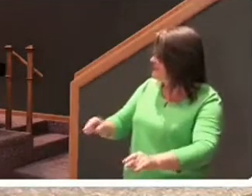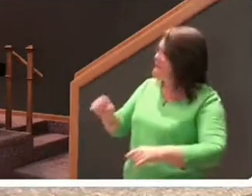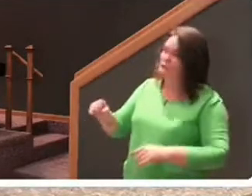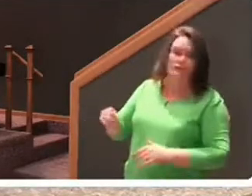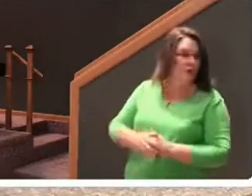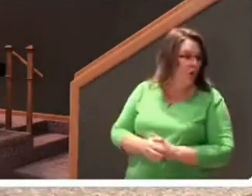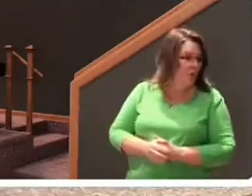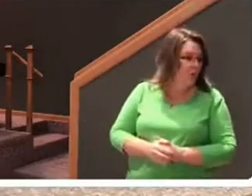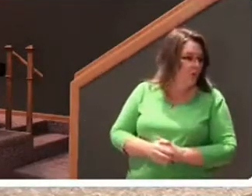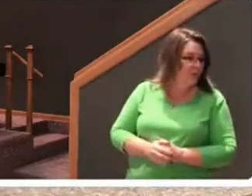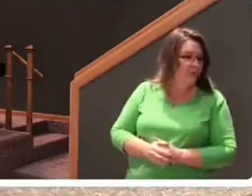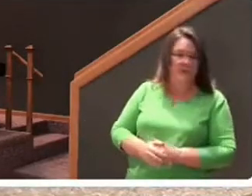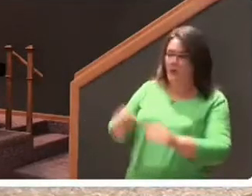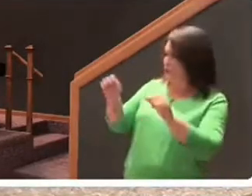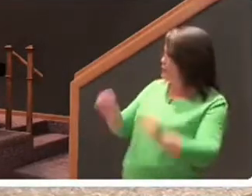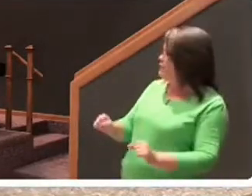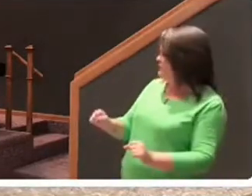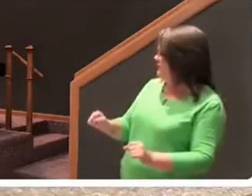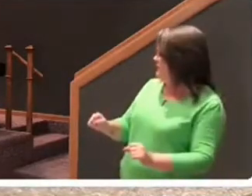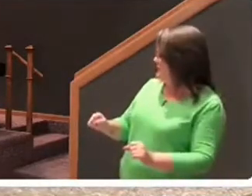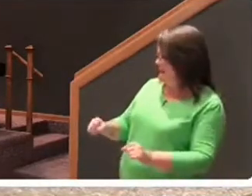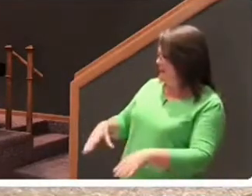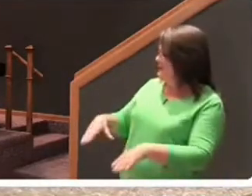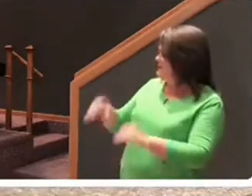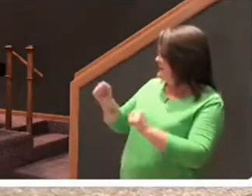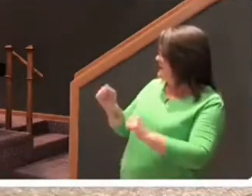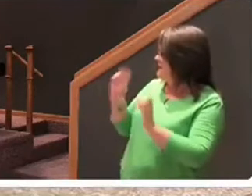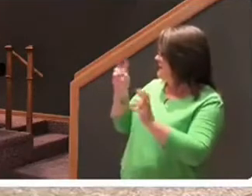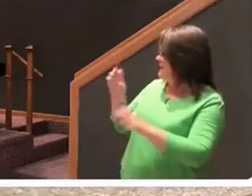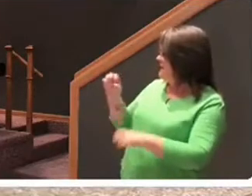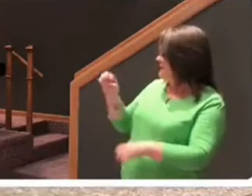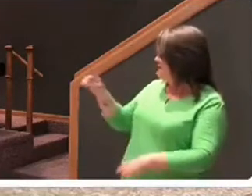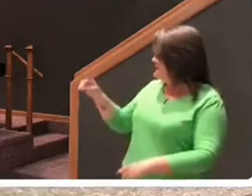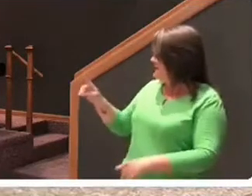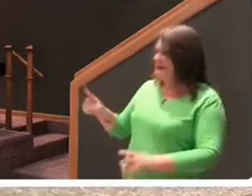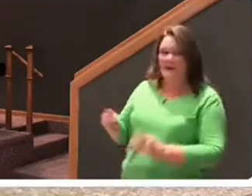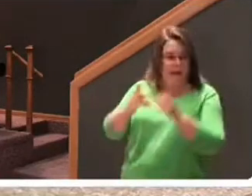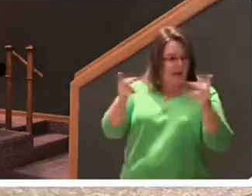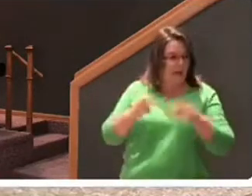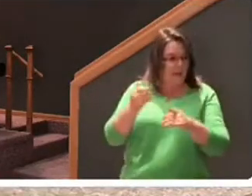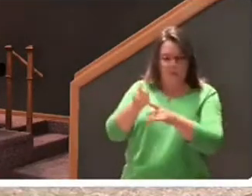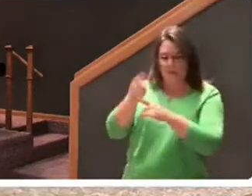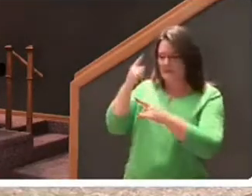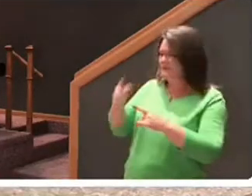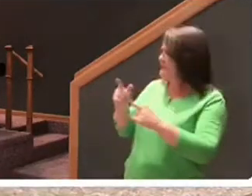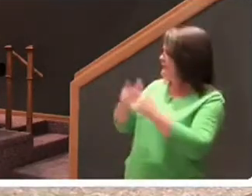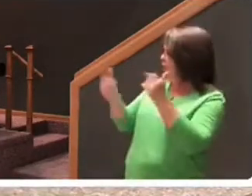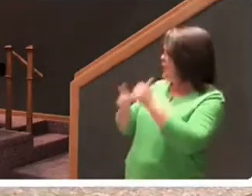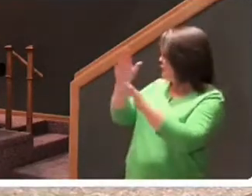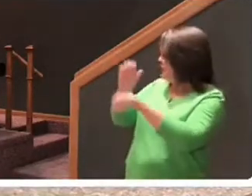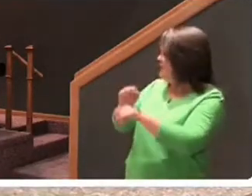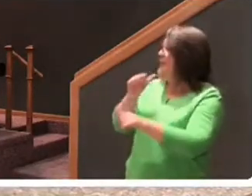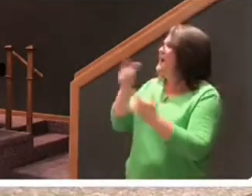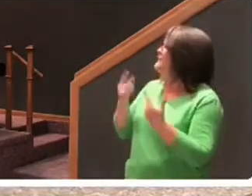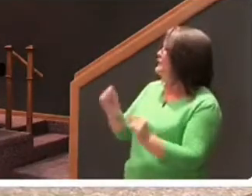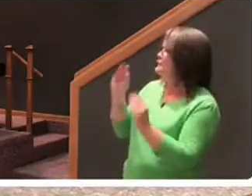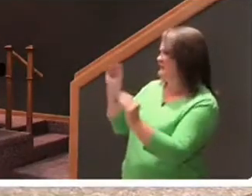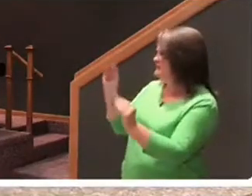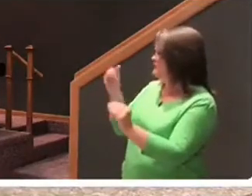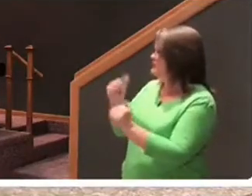So you can take the seed and position yourself for a greater miracle, because I'm not trying to